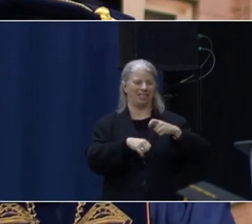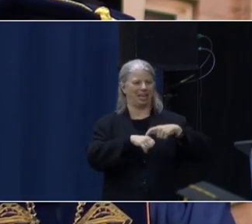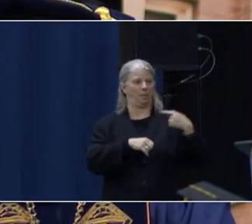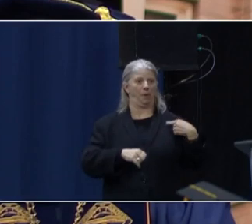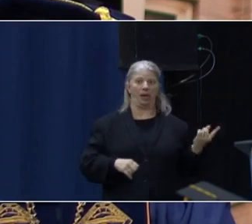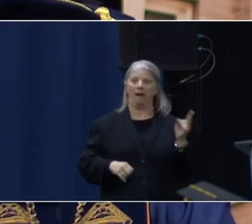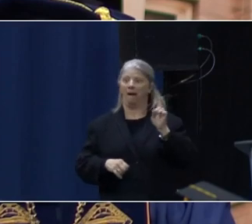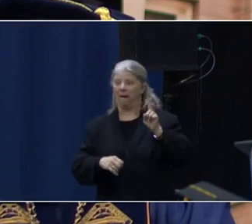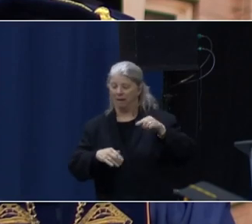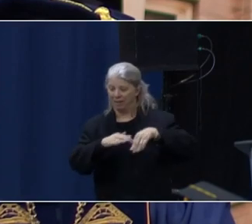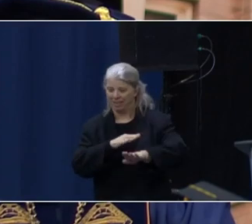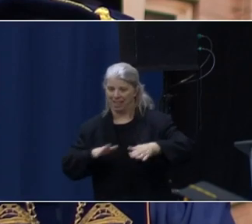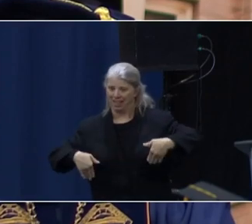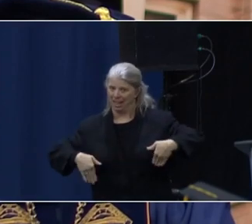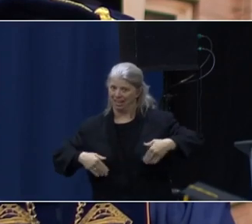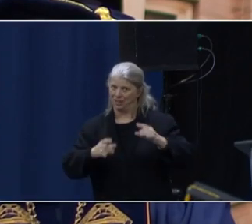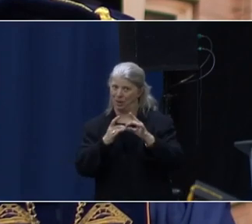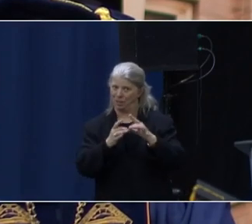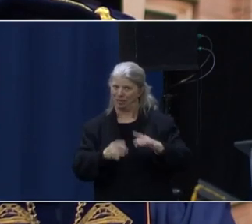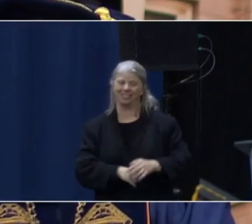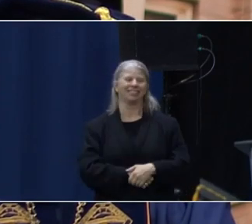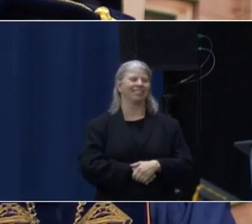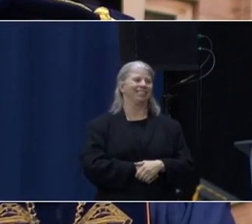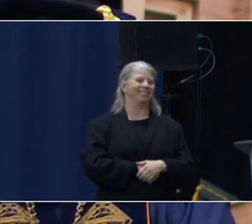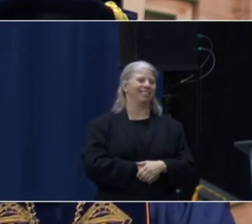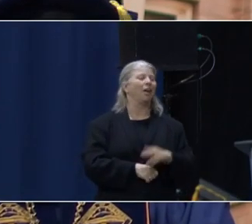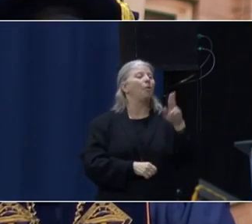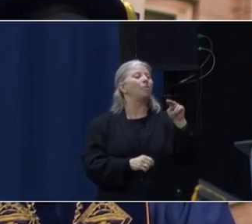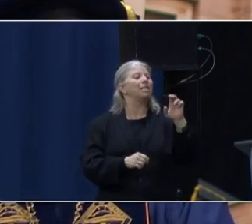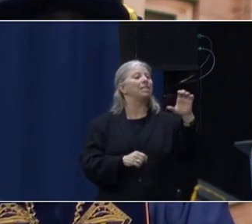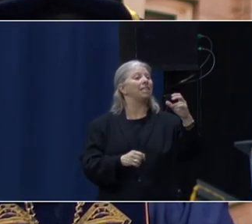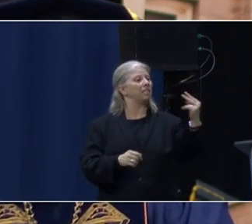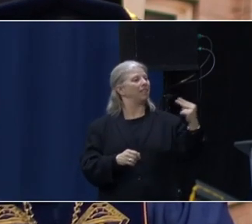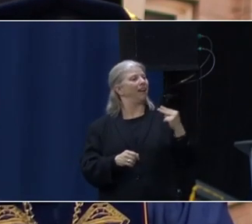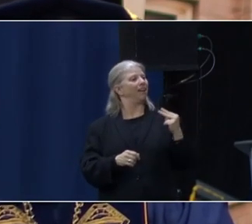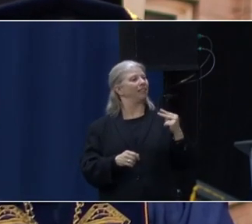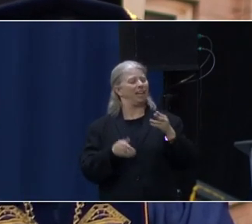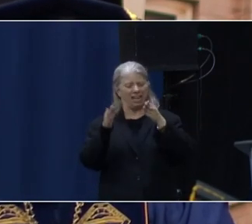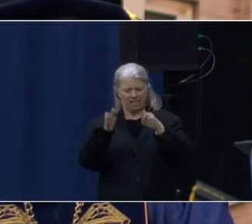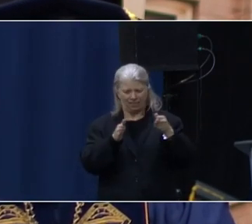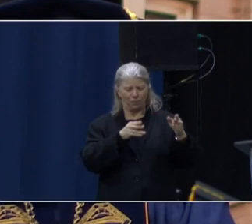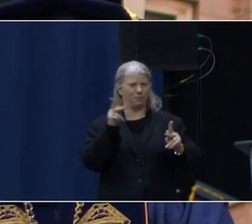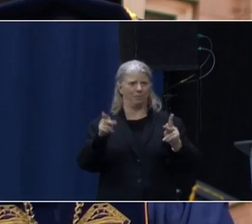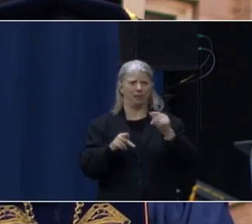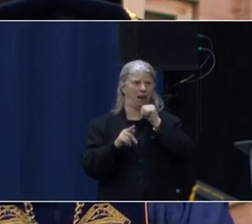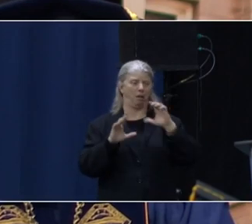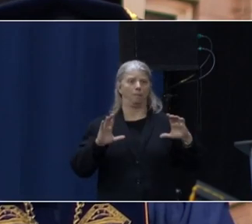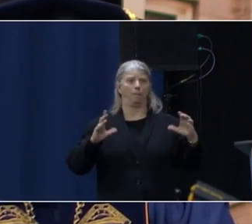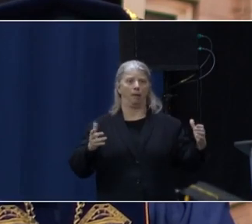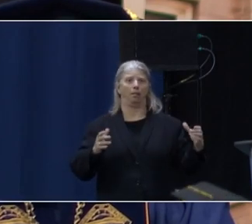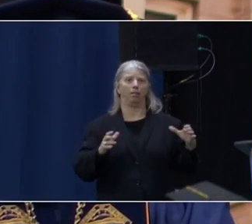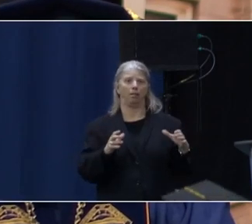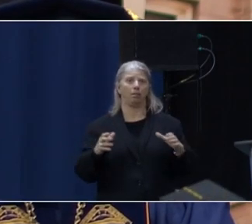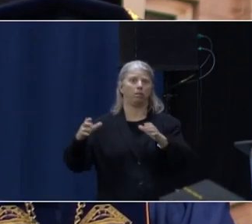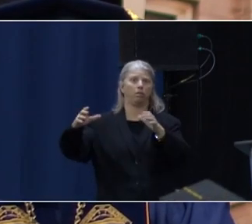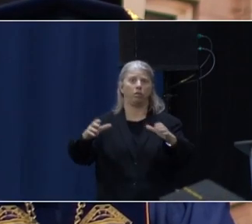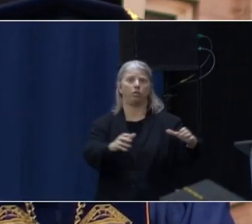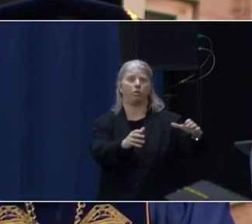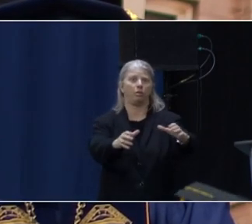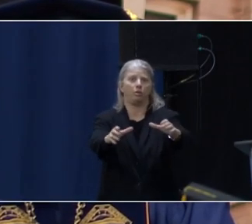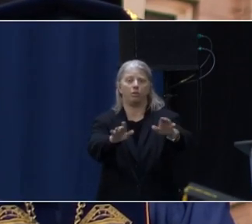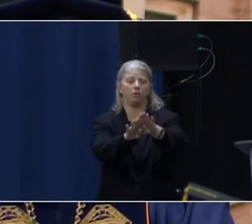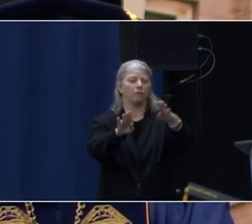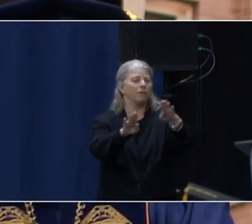us walked in late with Starbucks. At UNC, they saw us as individuals, not as a massive wave of students washing through the door of